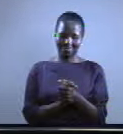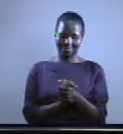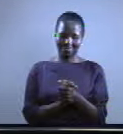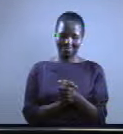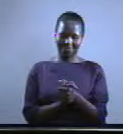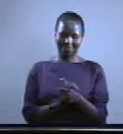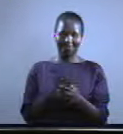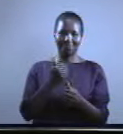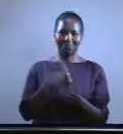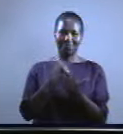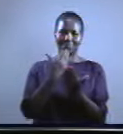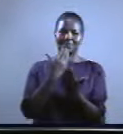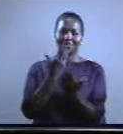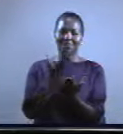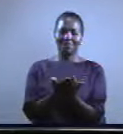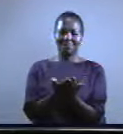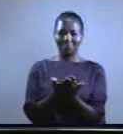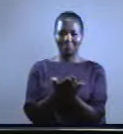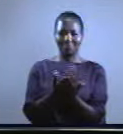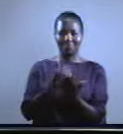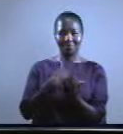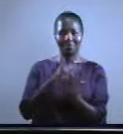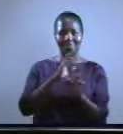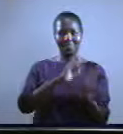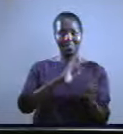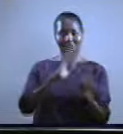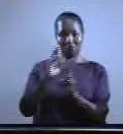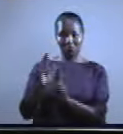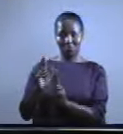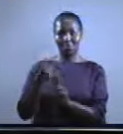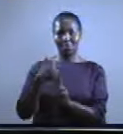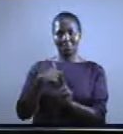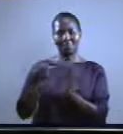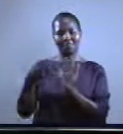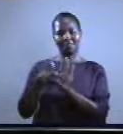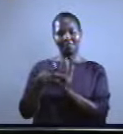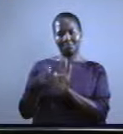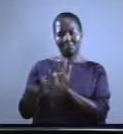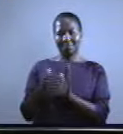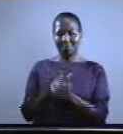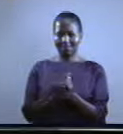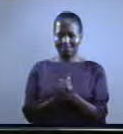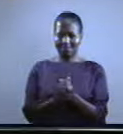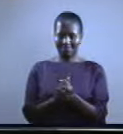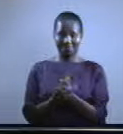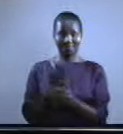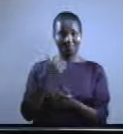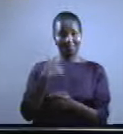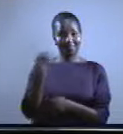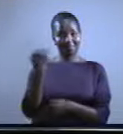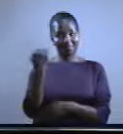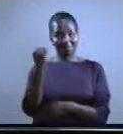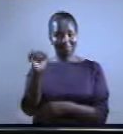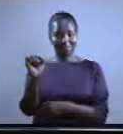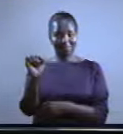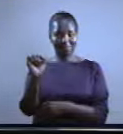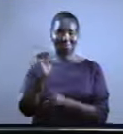The motion is that the report be adopted. Are there any objections?